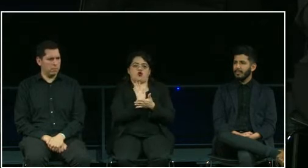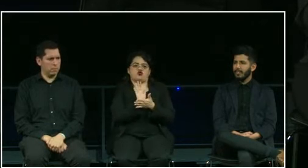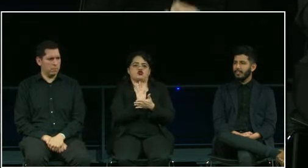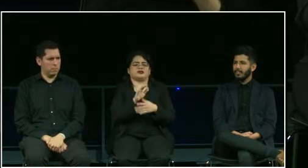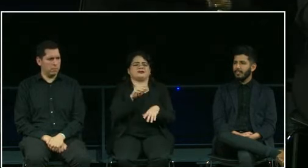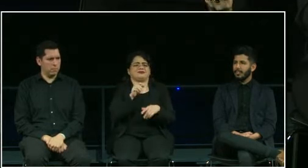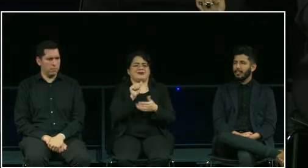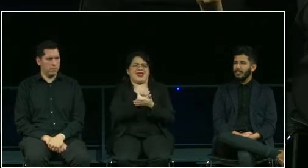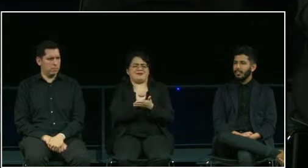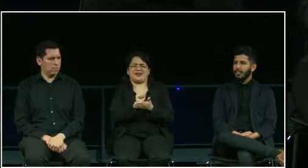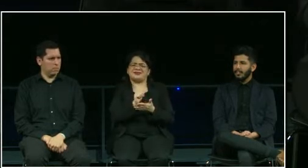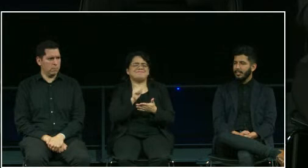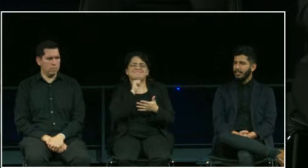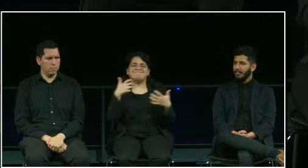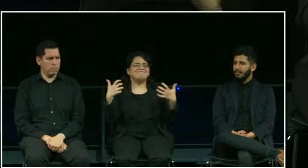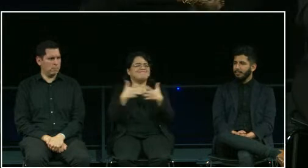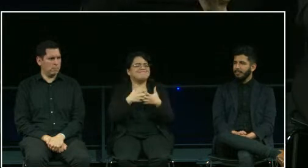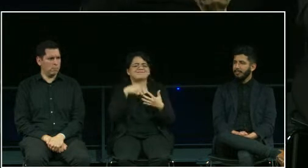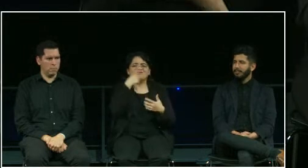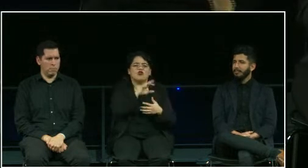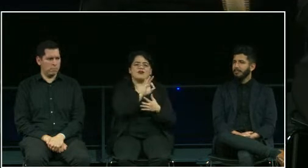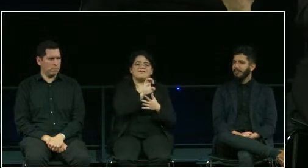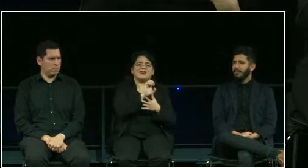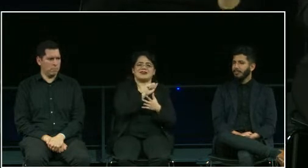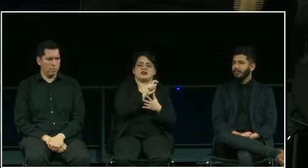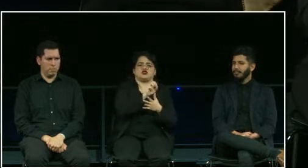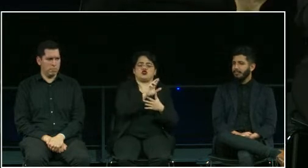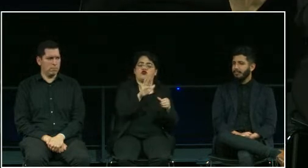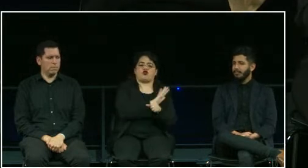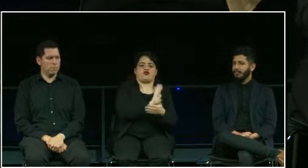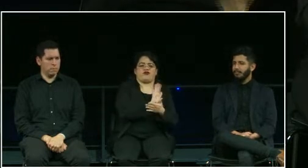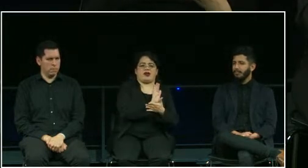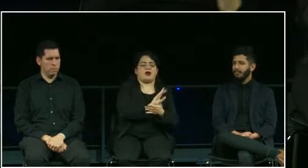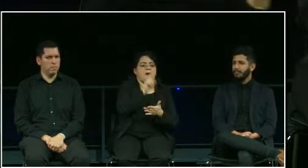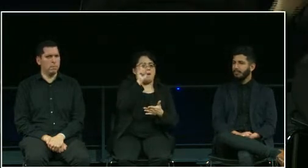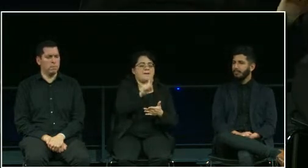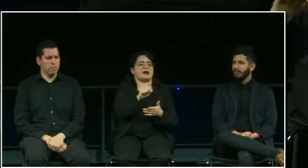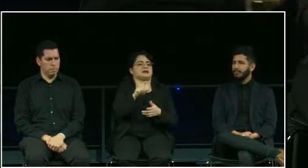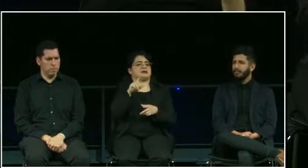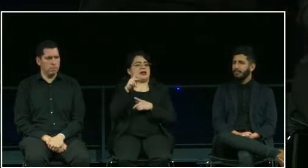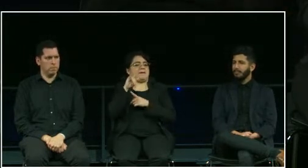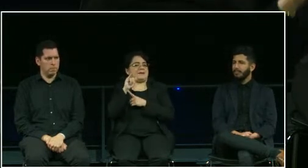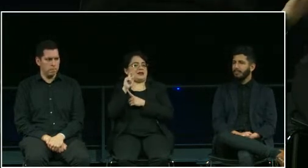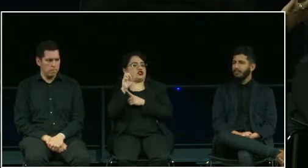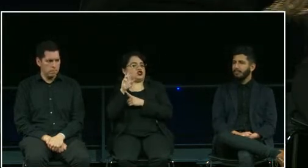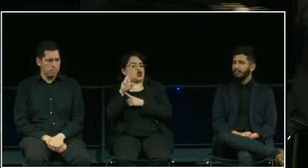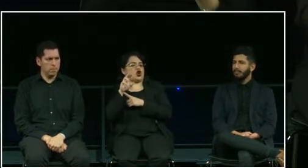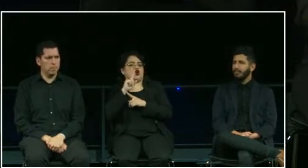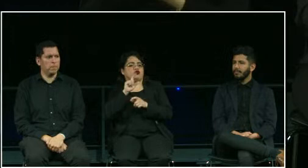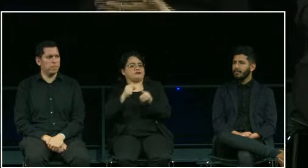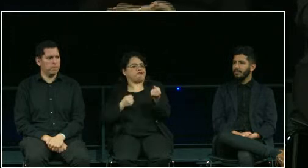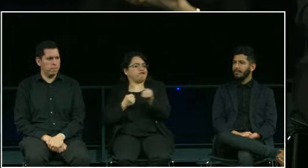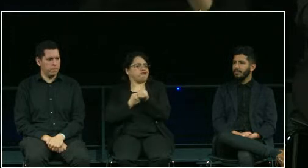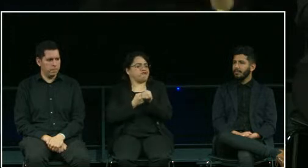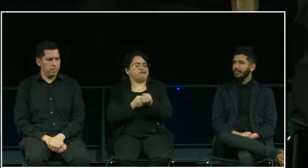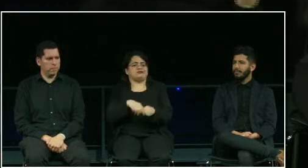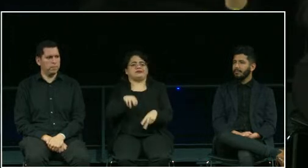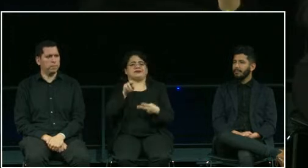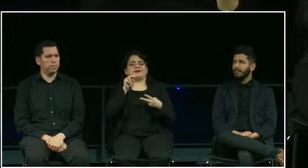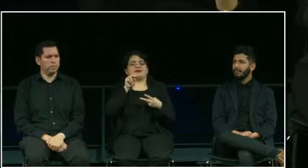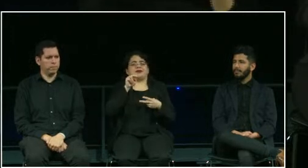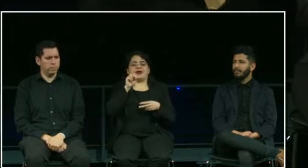thing, like in the feature space. If you're not backed by Pixar or DreamWorks or now